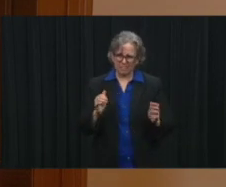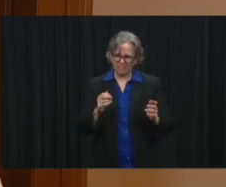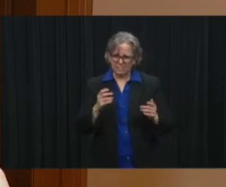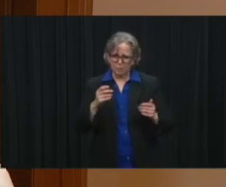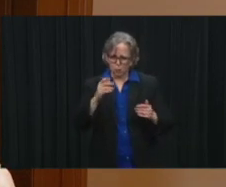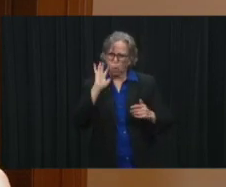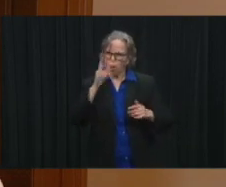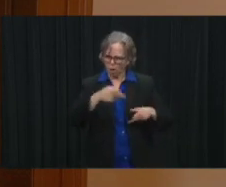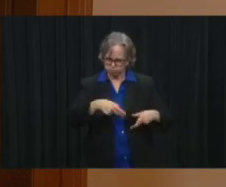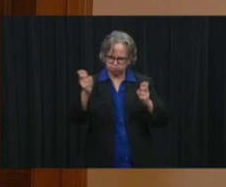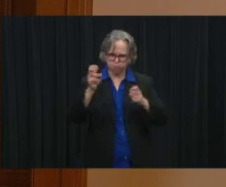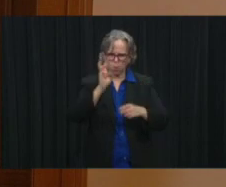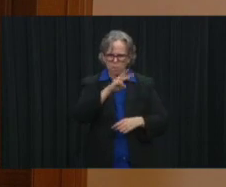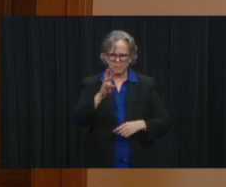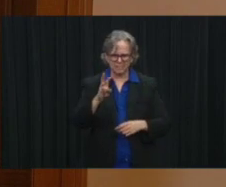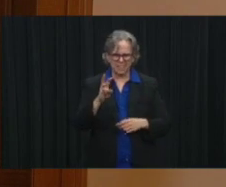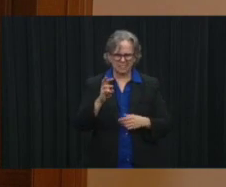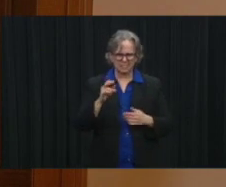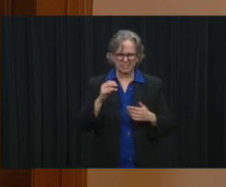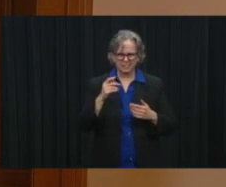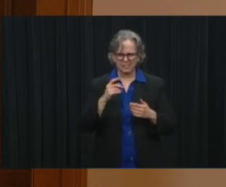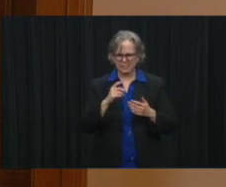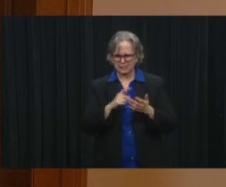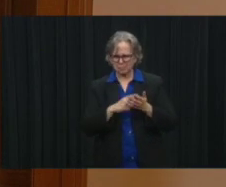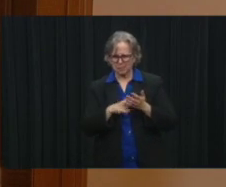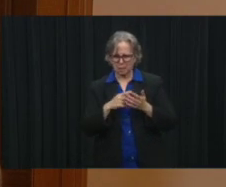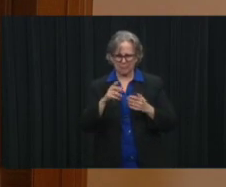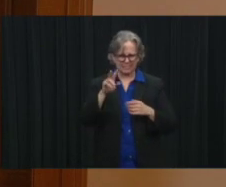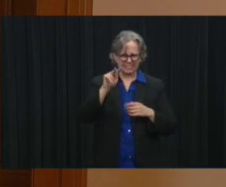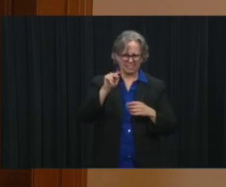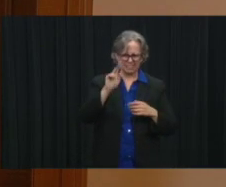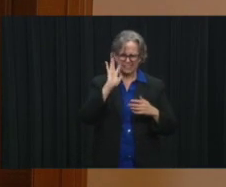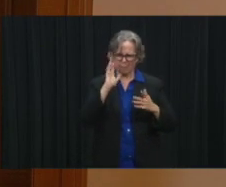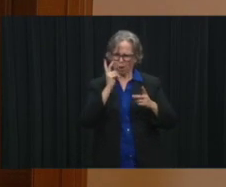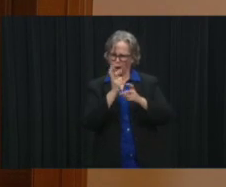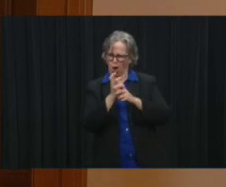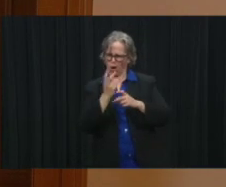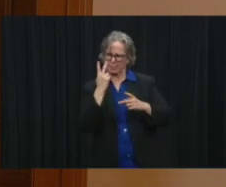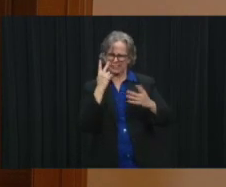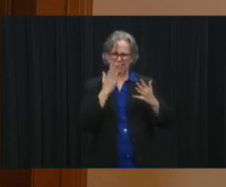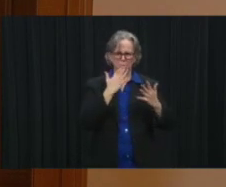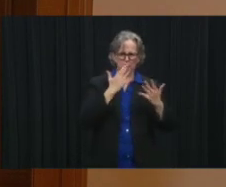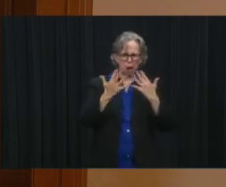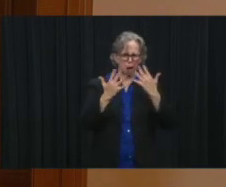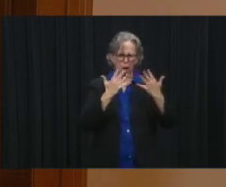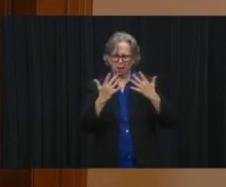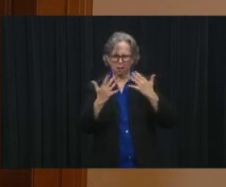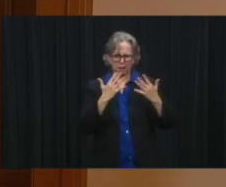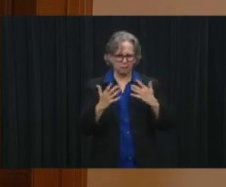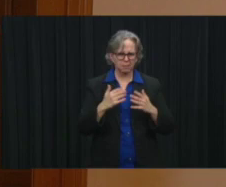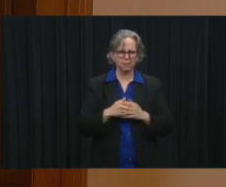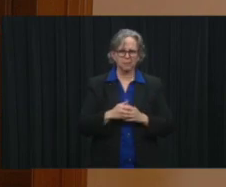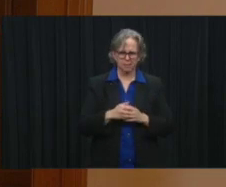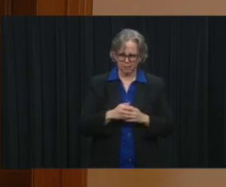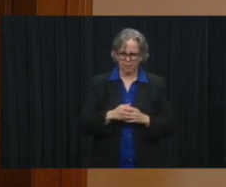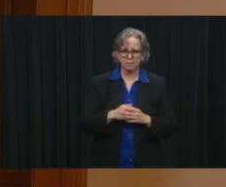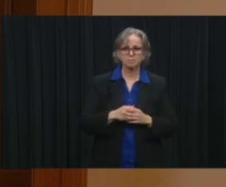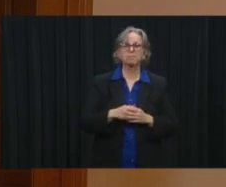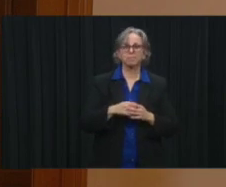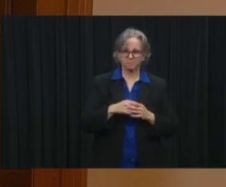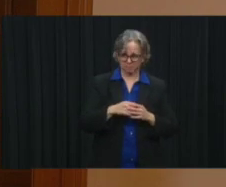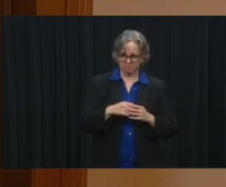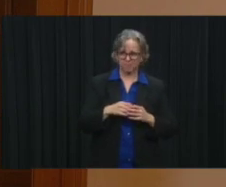Sometimes I know depending on your TV, it might look a little bit harder to see, but you can see a shadow. This is